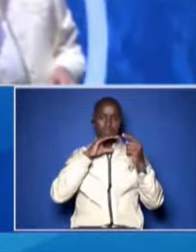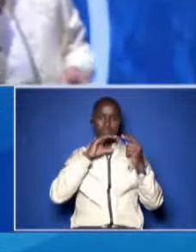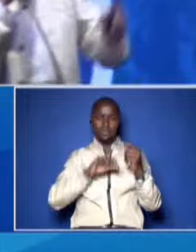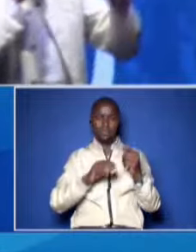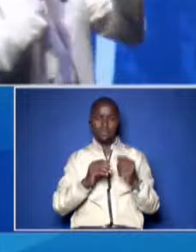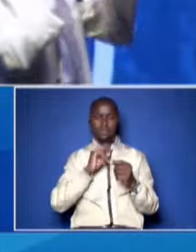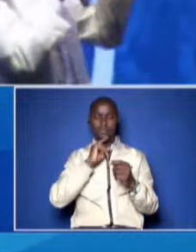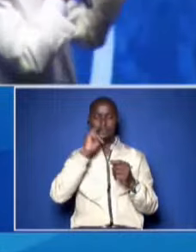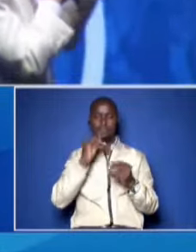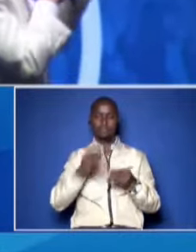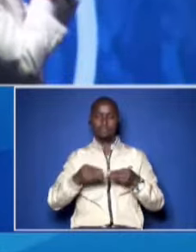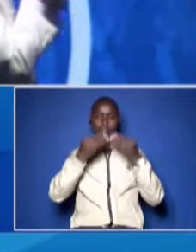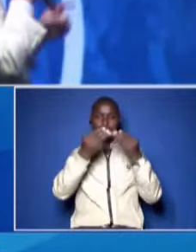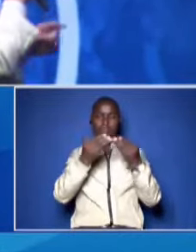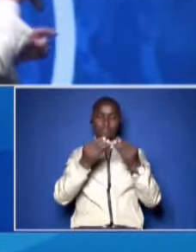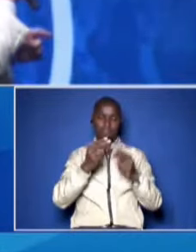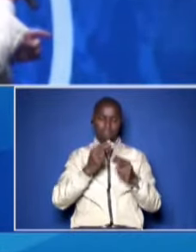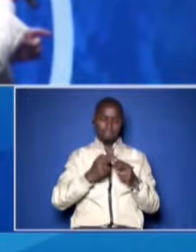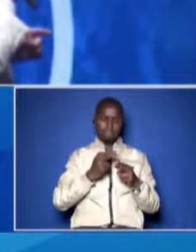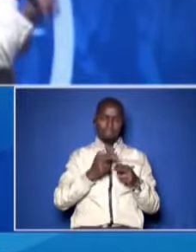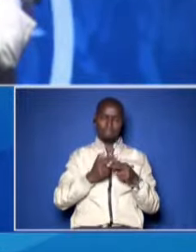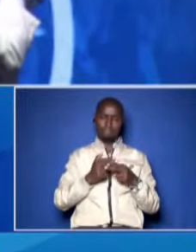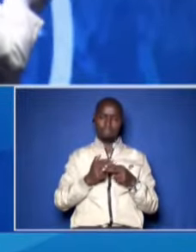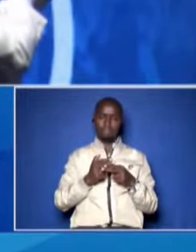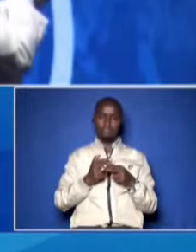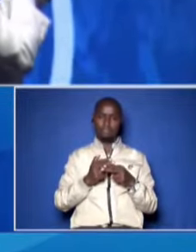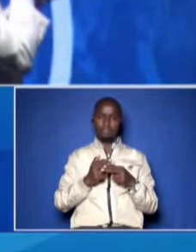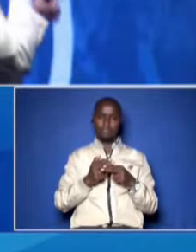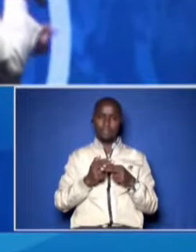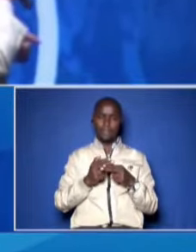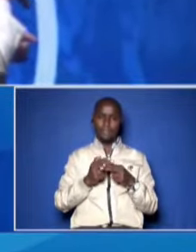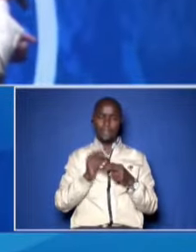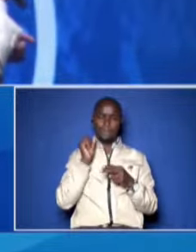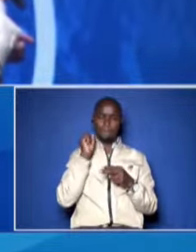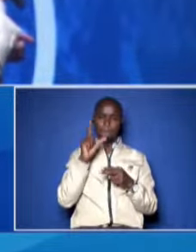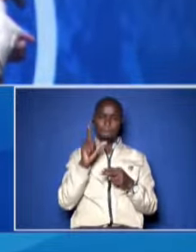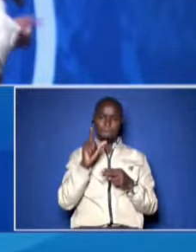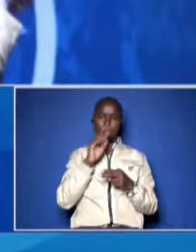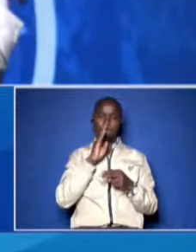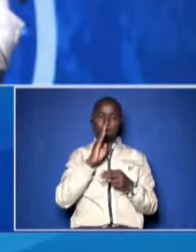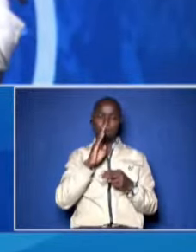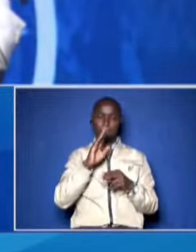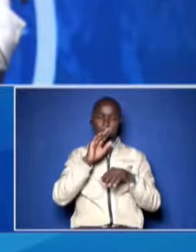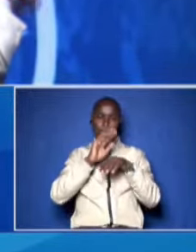given and his name shall be called